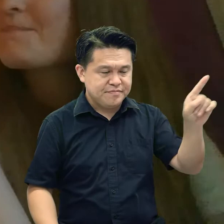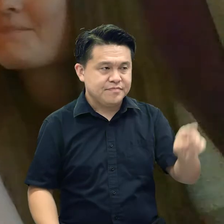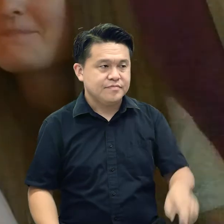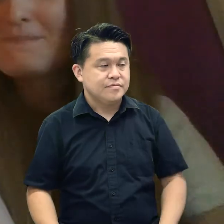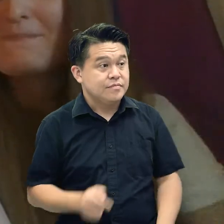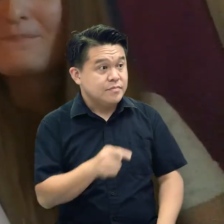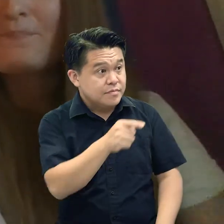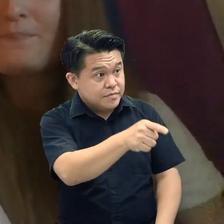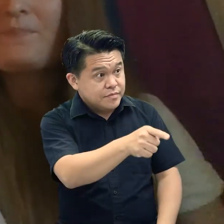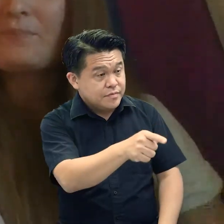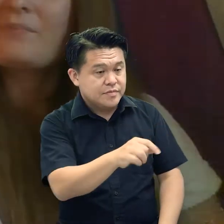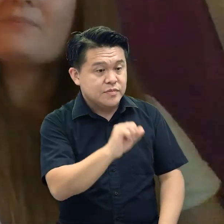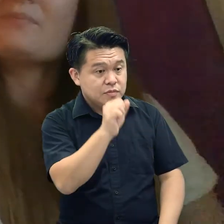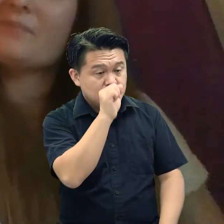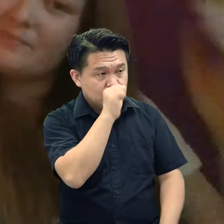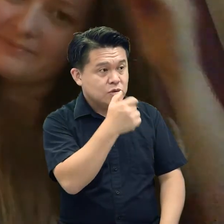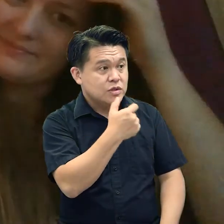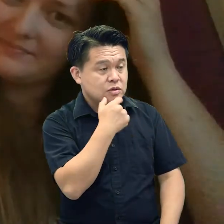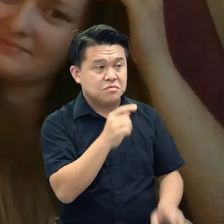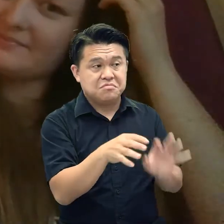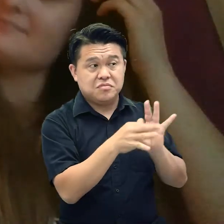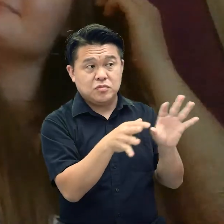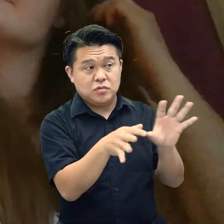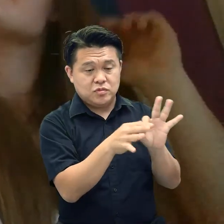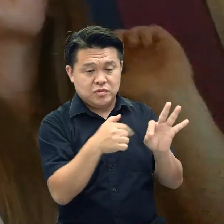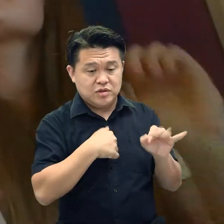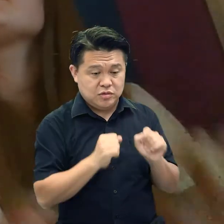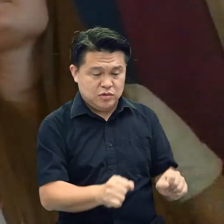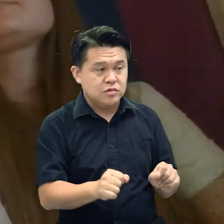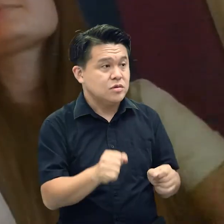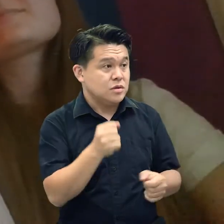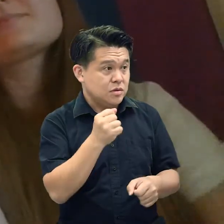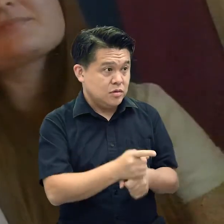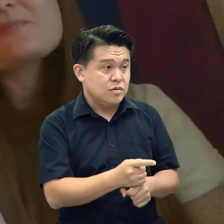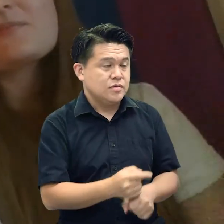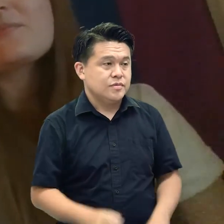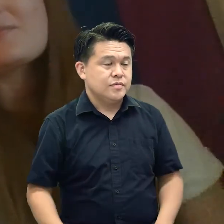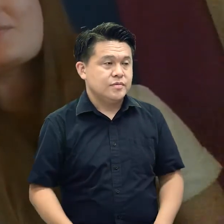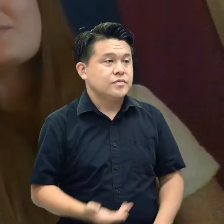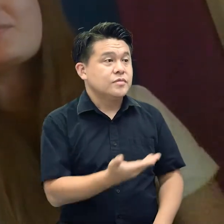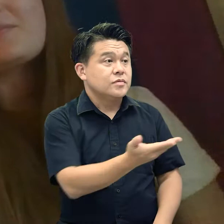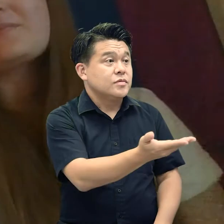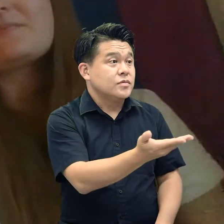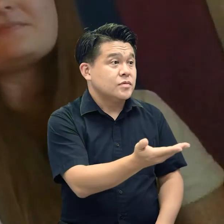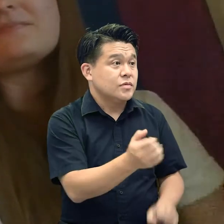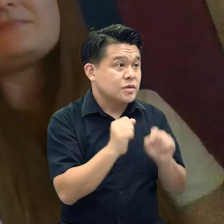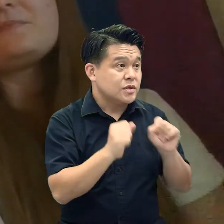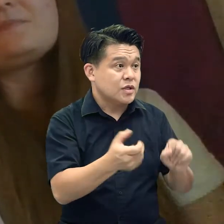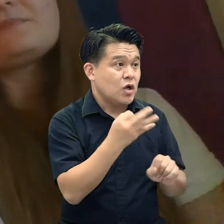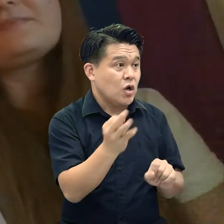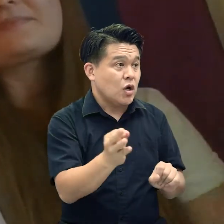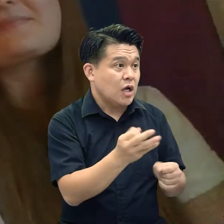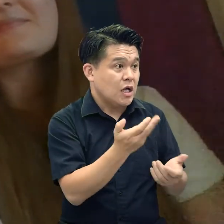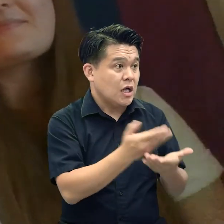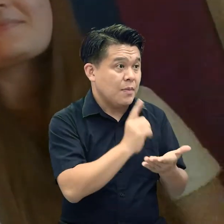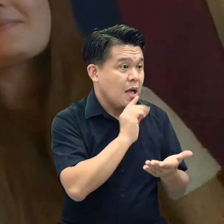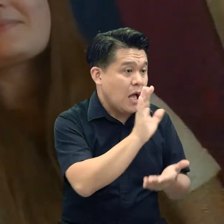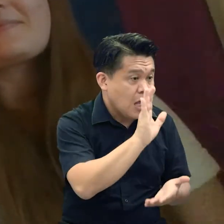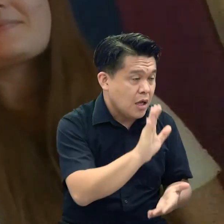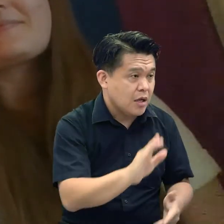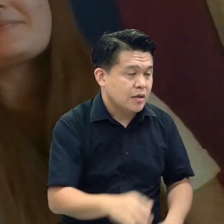we're already here, whether you like it or not. We don't really need your approval to exist in that sense, because we are